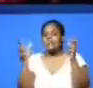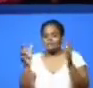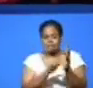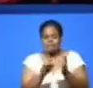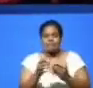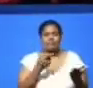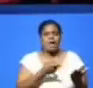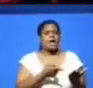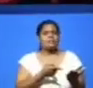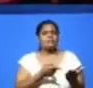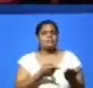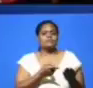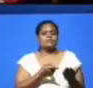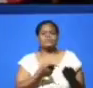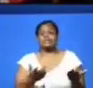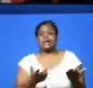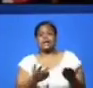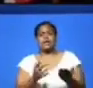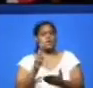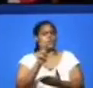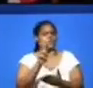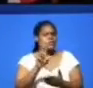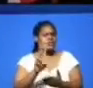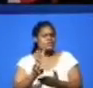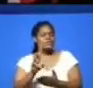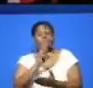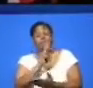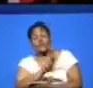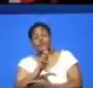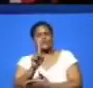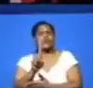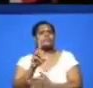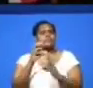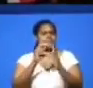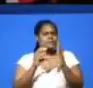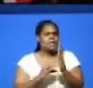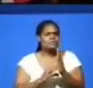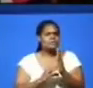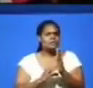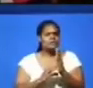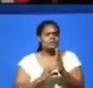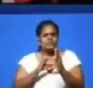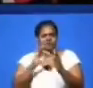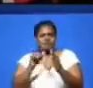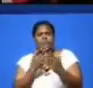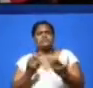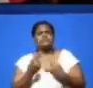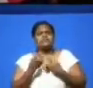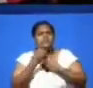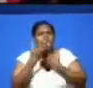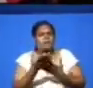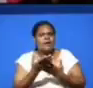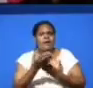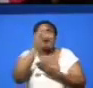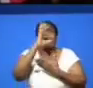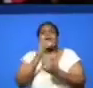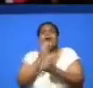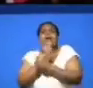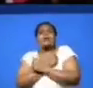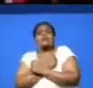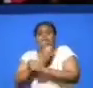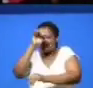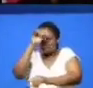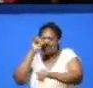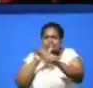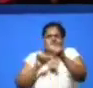Right here in the 31st chapter, you find God saying, I love you with an everlasting love. And if I have only a